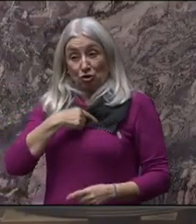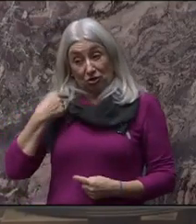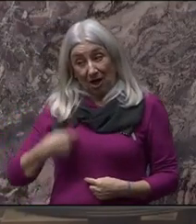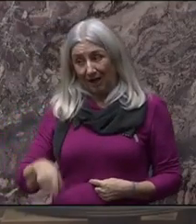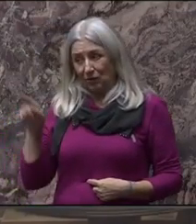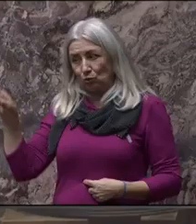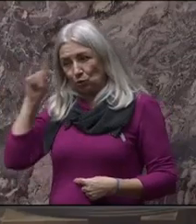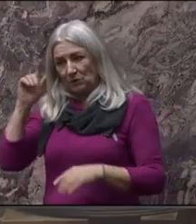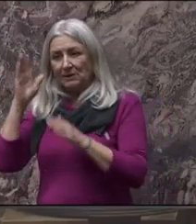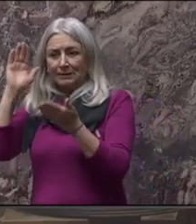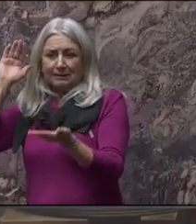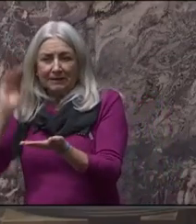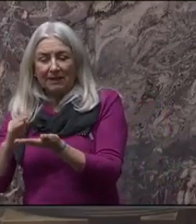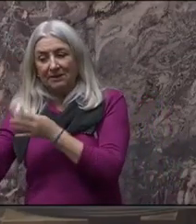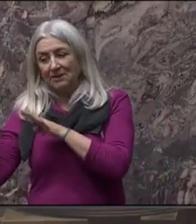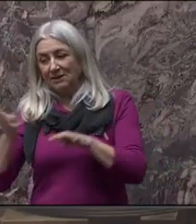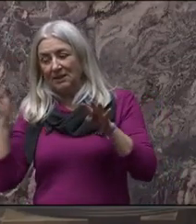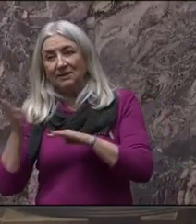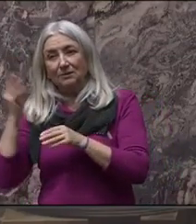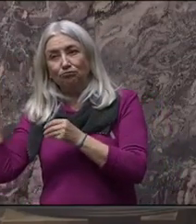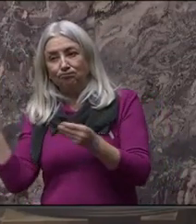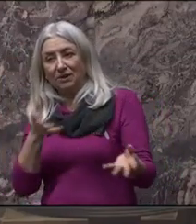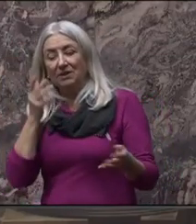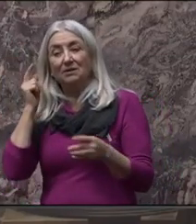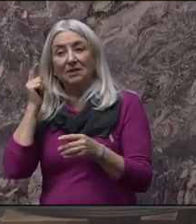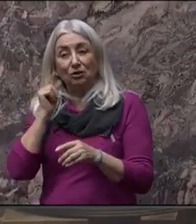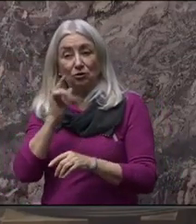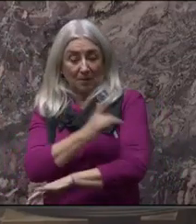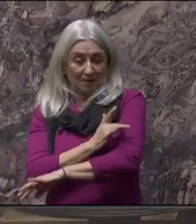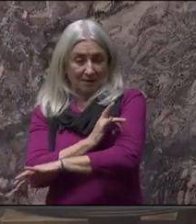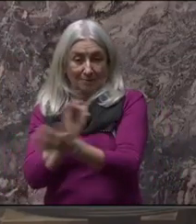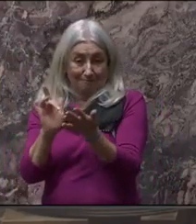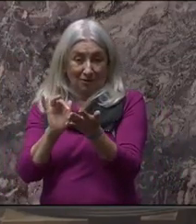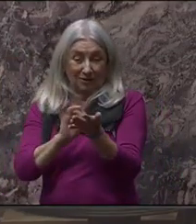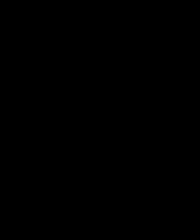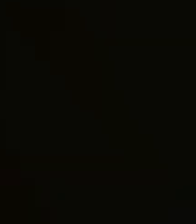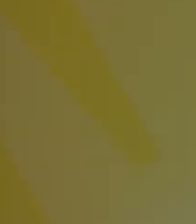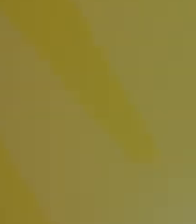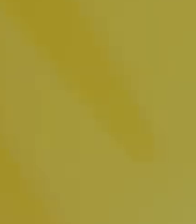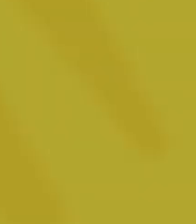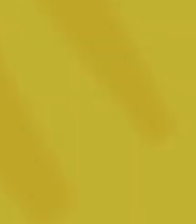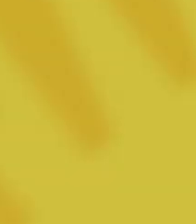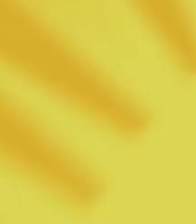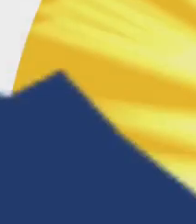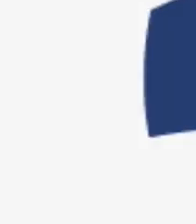of China. Your government is taking action and ready to do more.